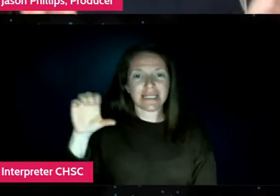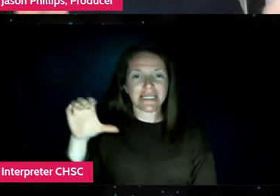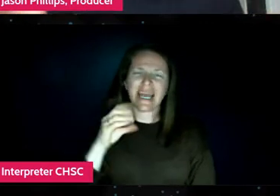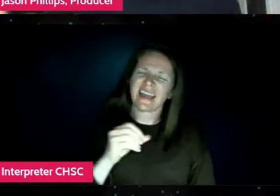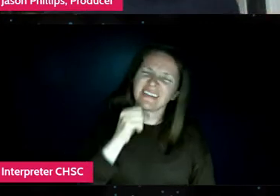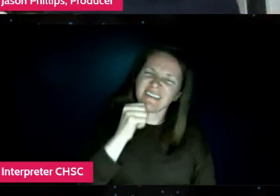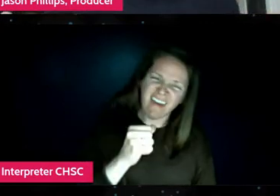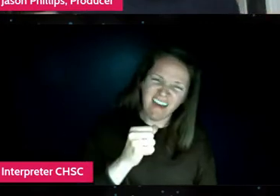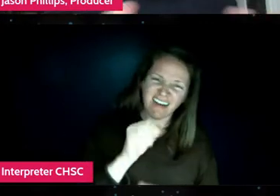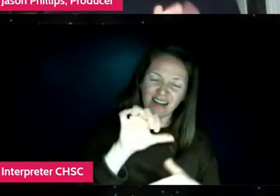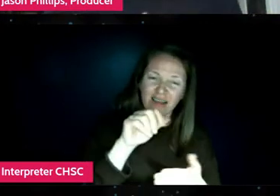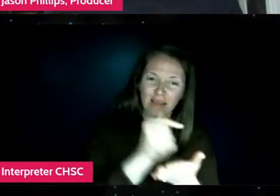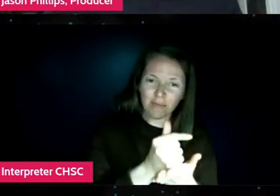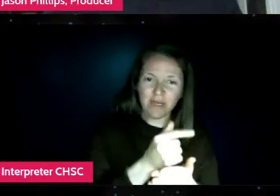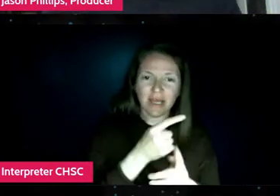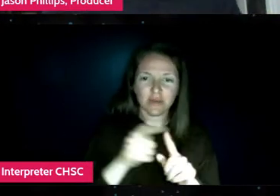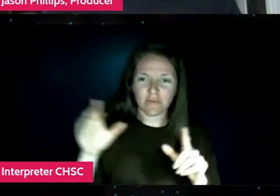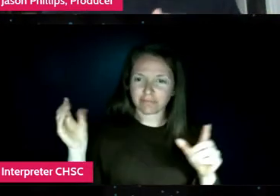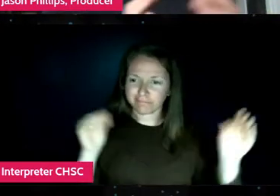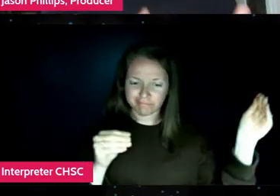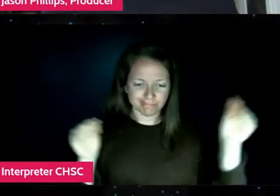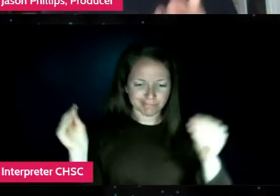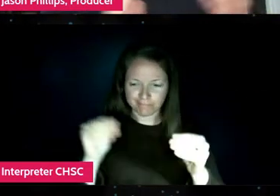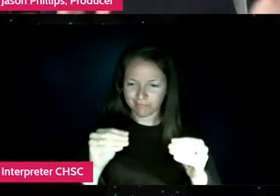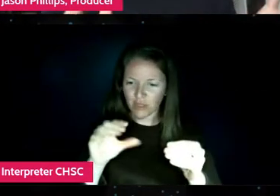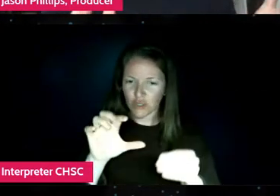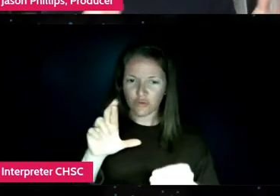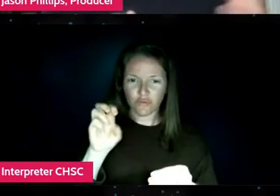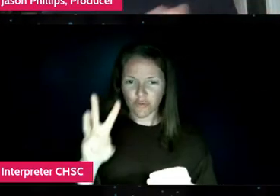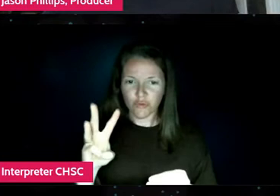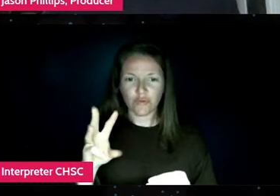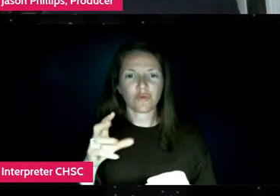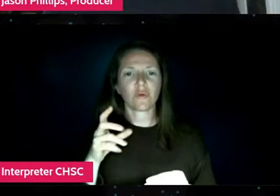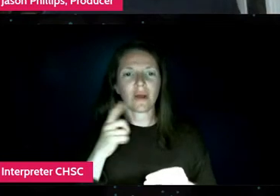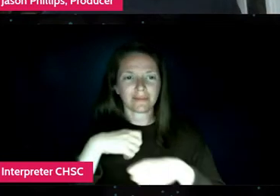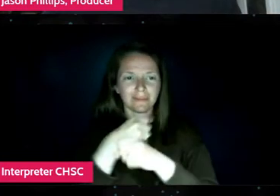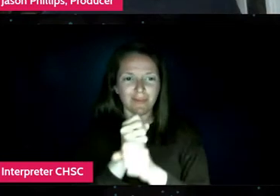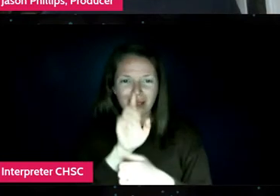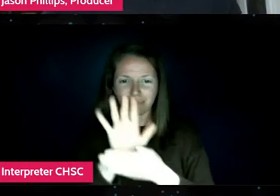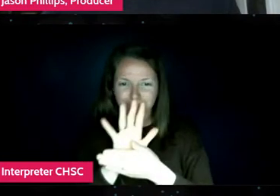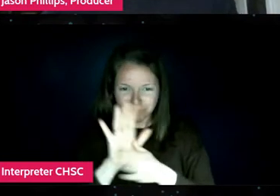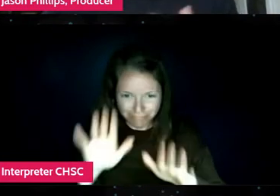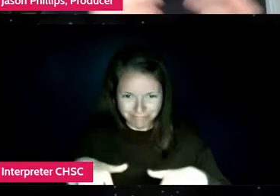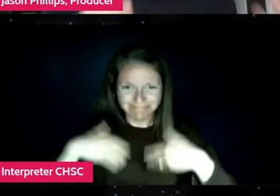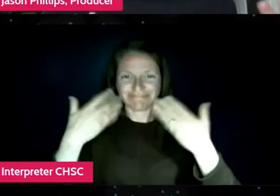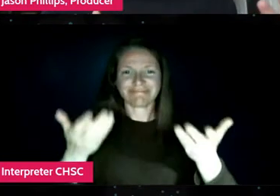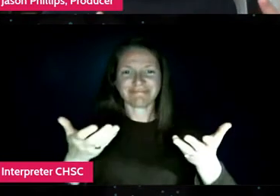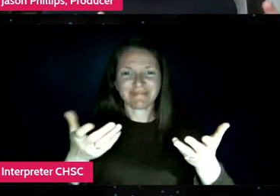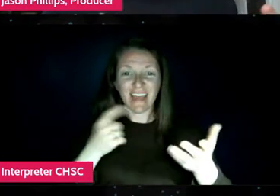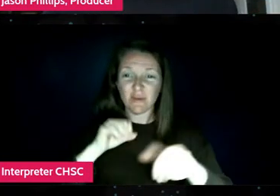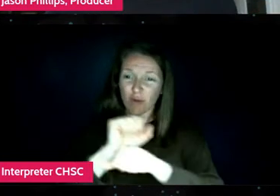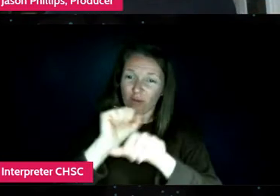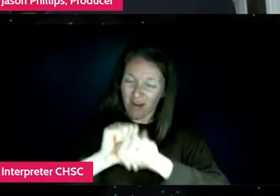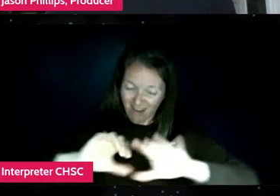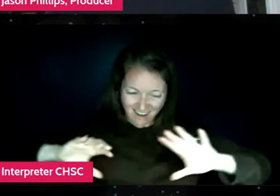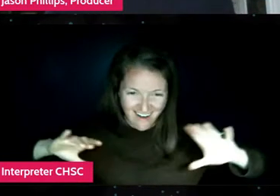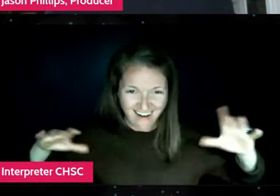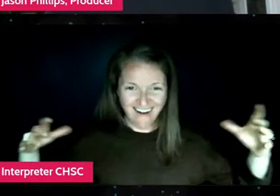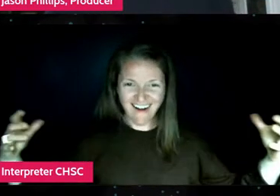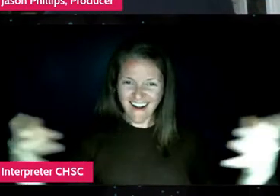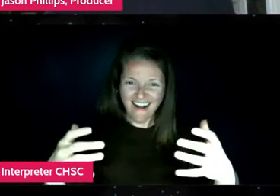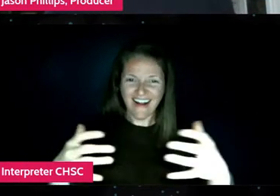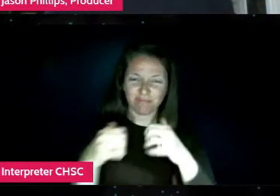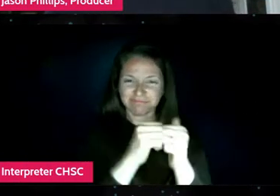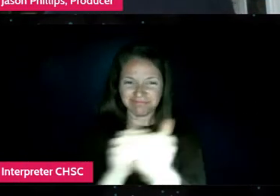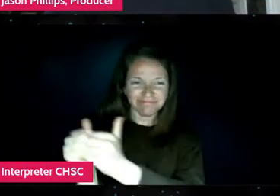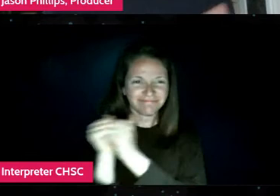up the crew and department heads to kind of bring this whole feature film to life. And then we work as a huge team to kind of bring the